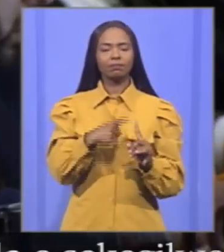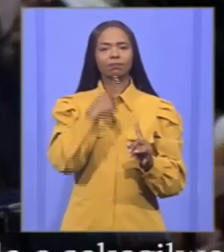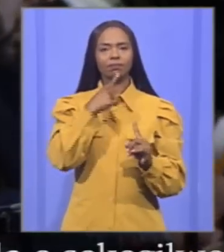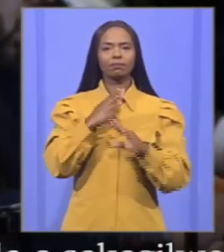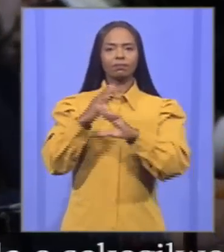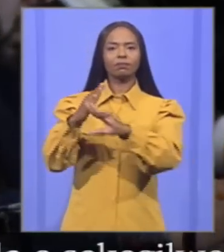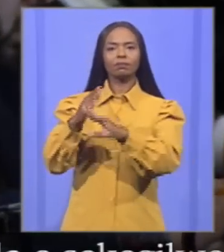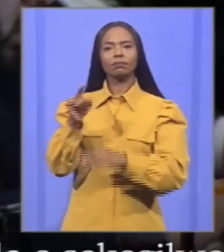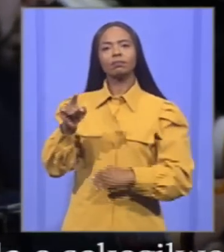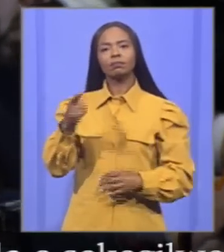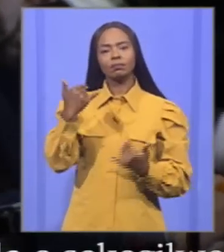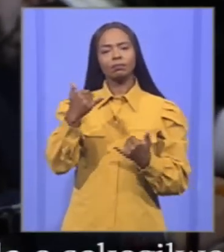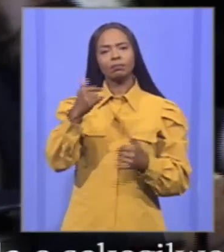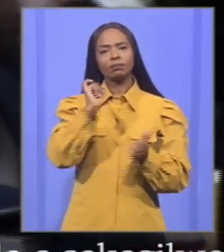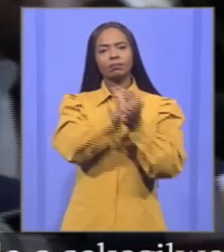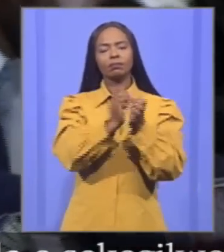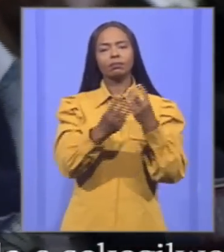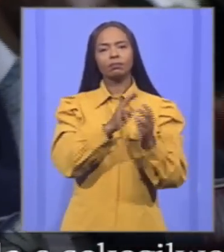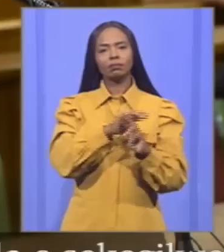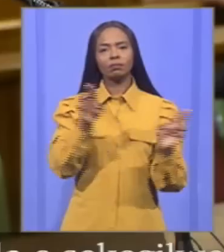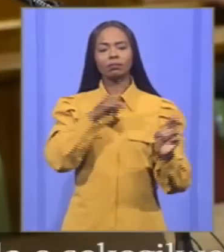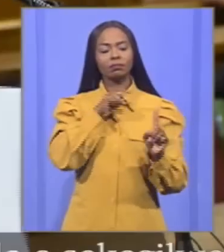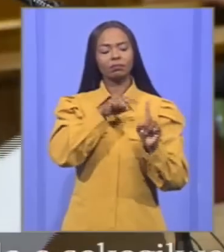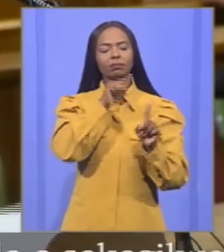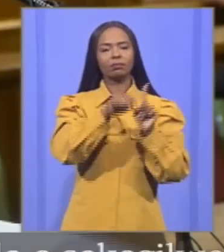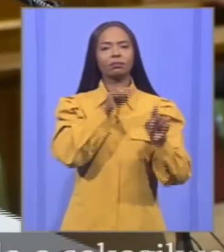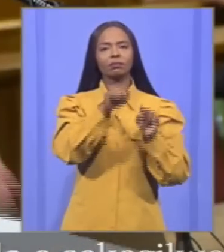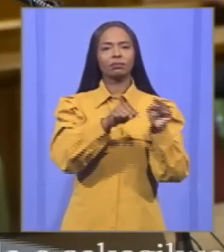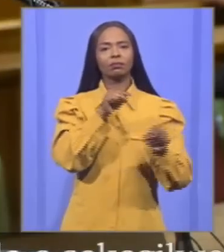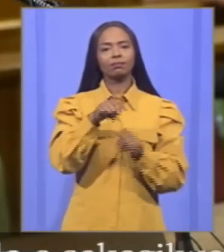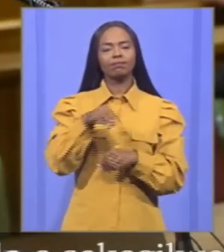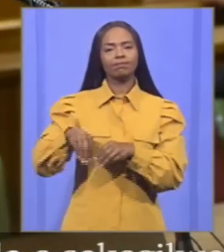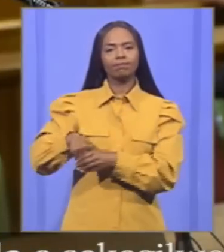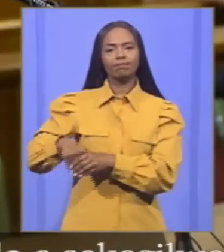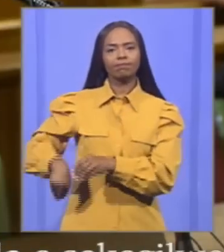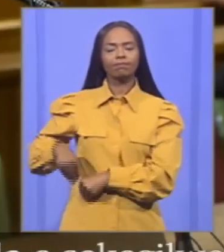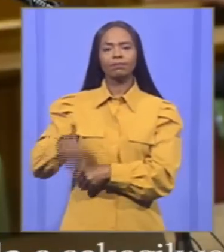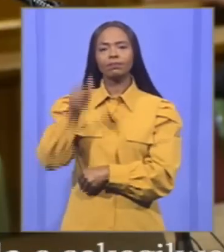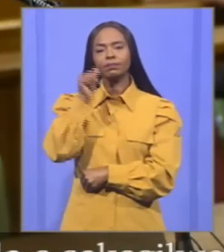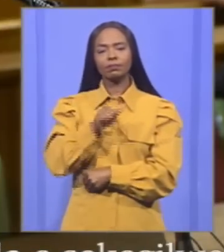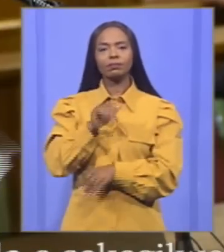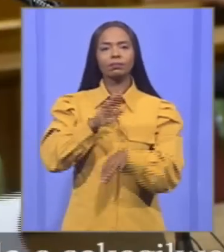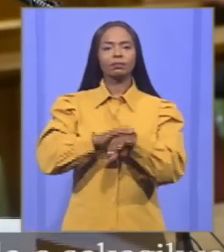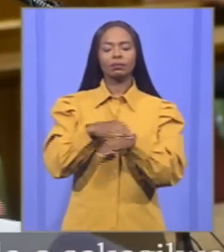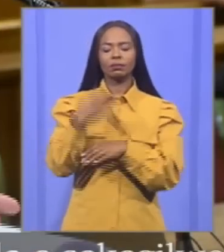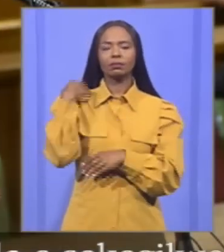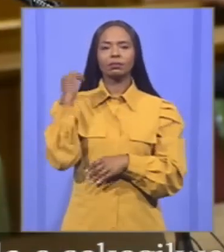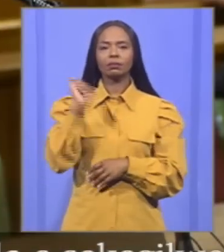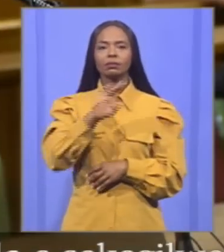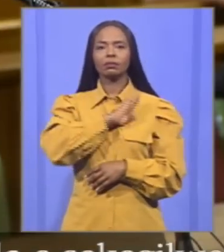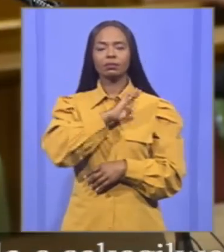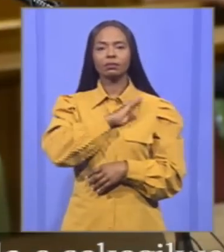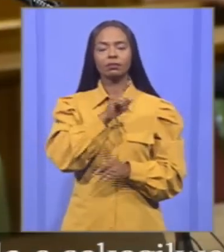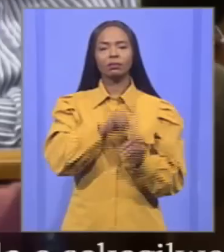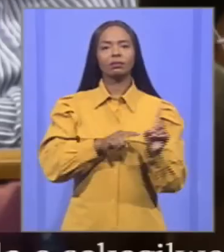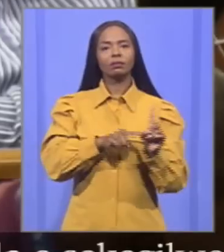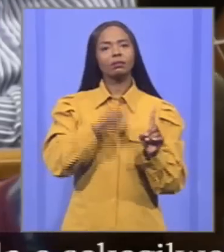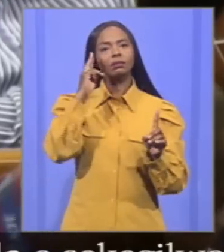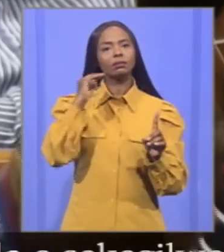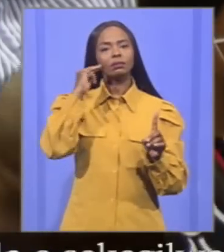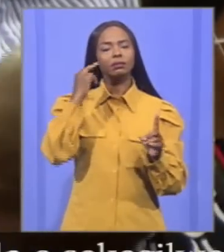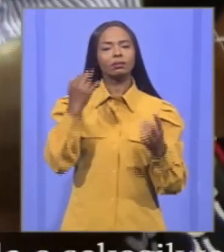le ditatofatso tsa bonwenwe kgatlhanong nae ka nako ya faene e le tona ya sesole. Moeledi wa gagwe a re Mapisanqakula o na